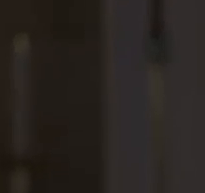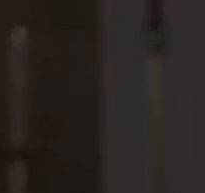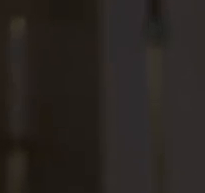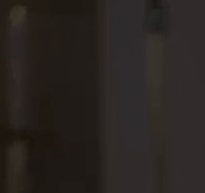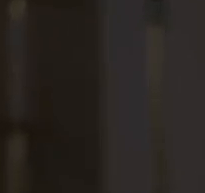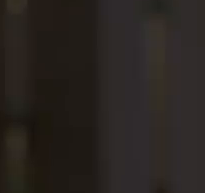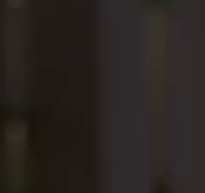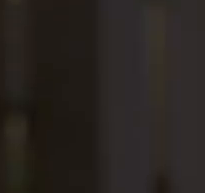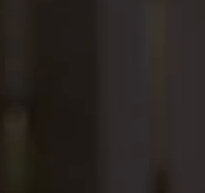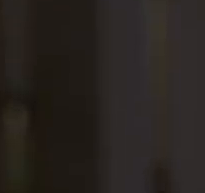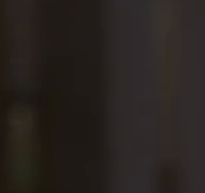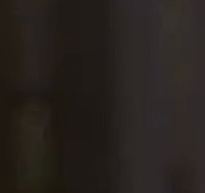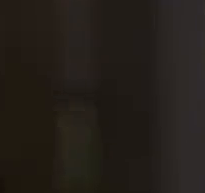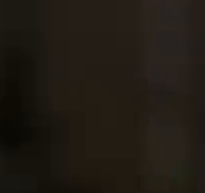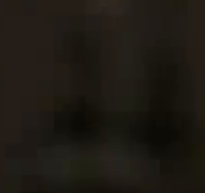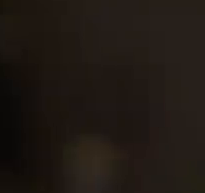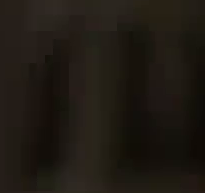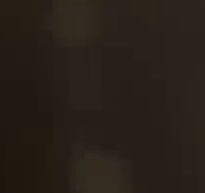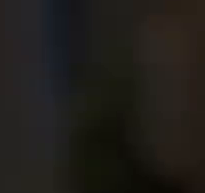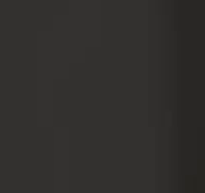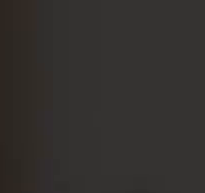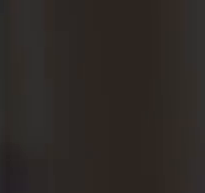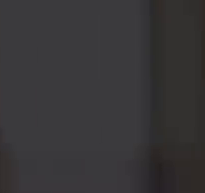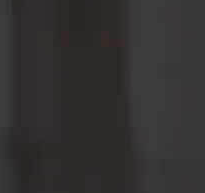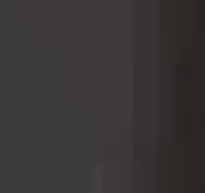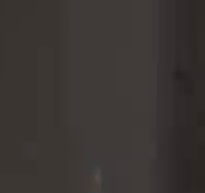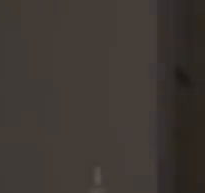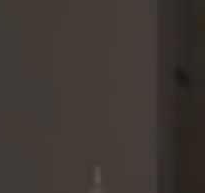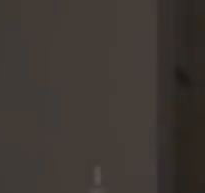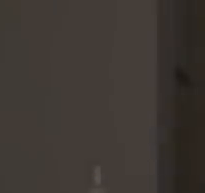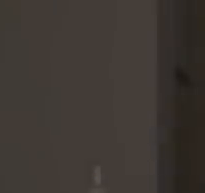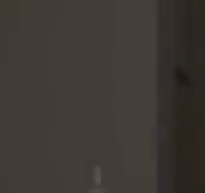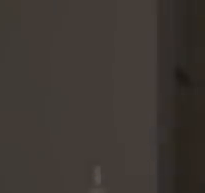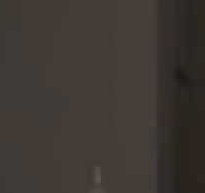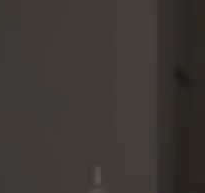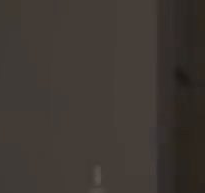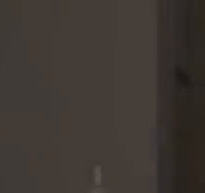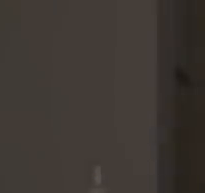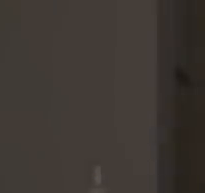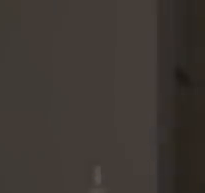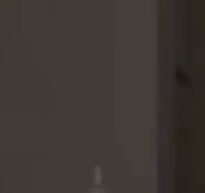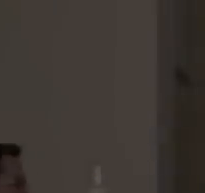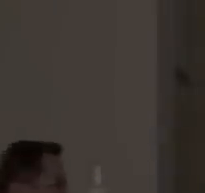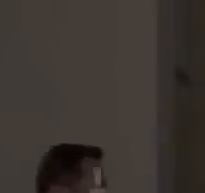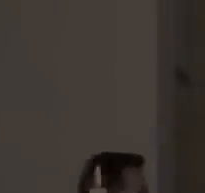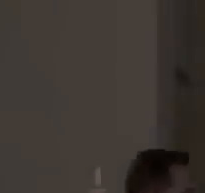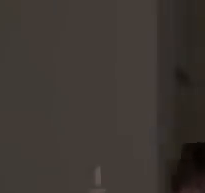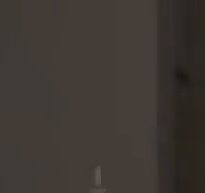Good to give thanks to the Lord, to make music to your name, O